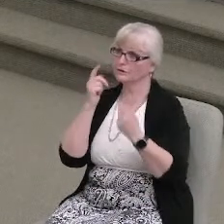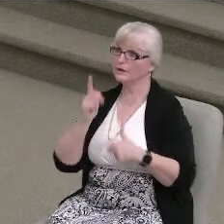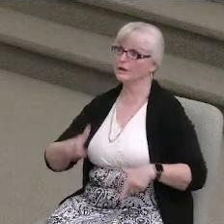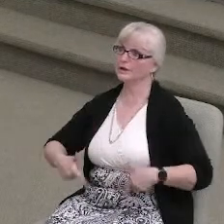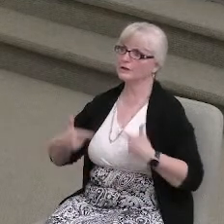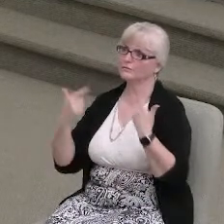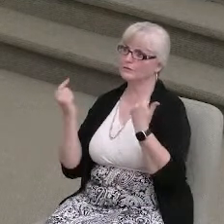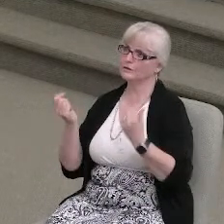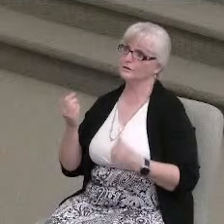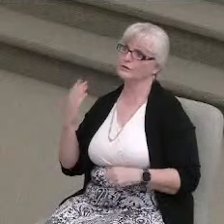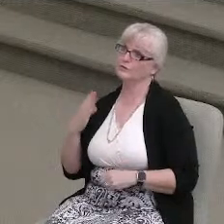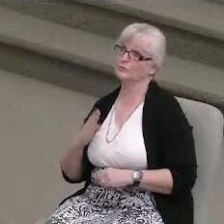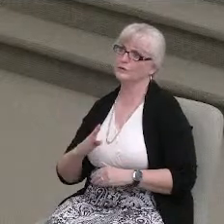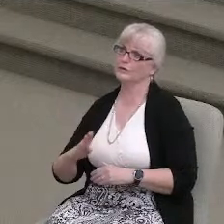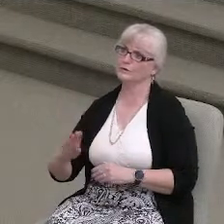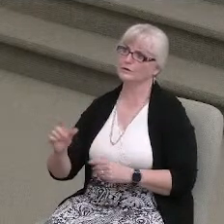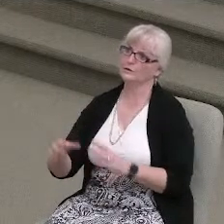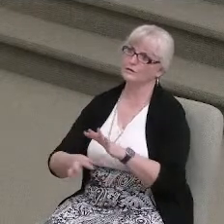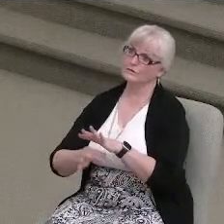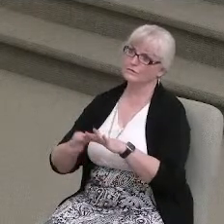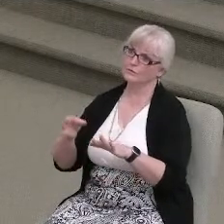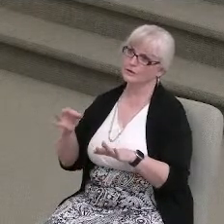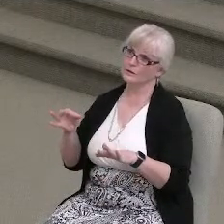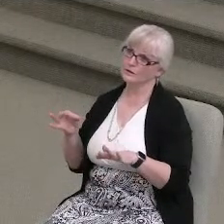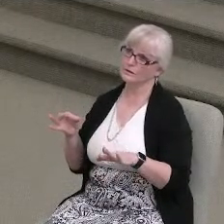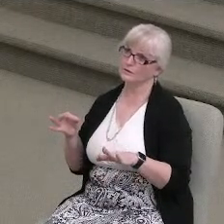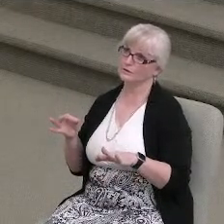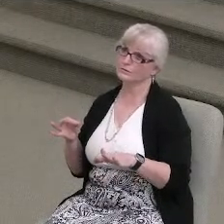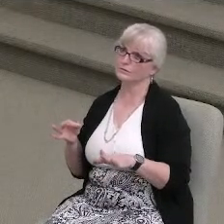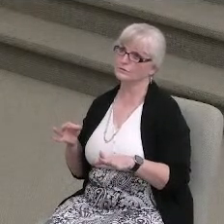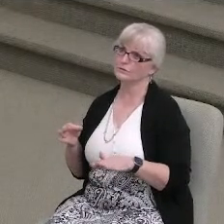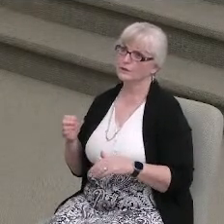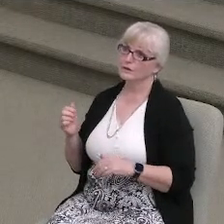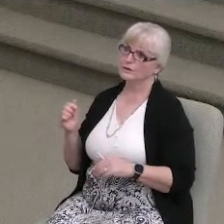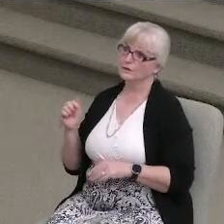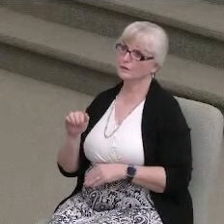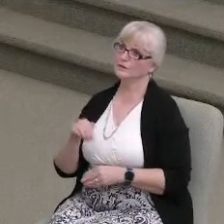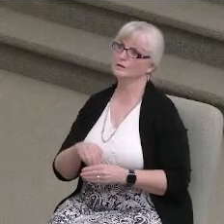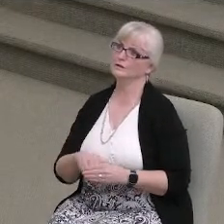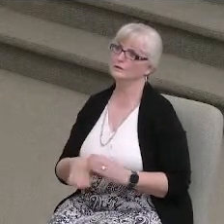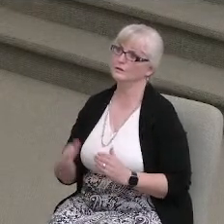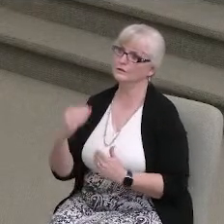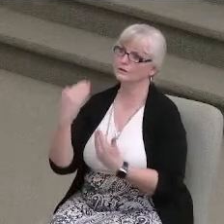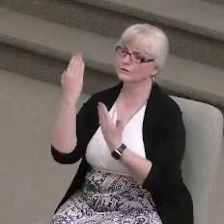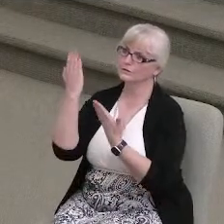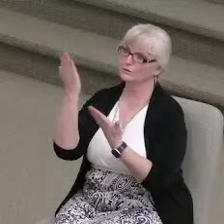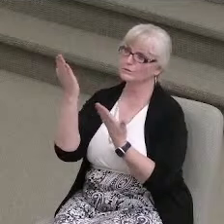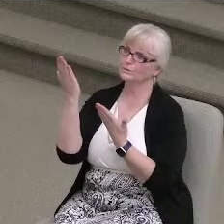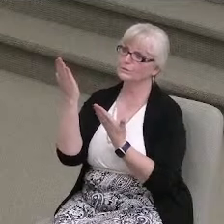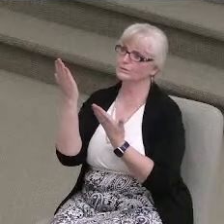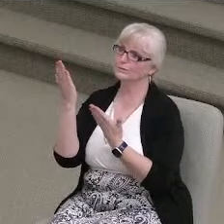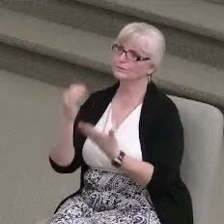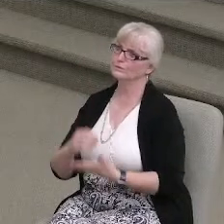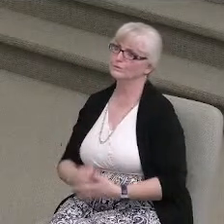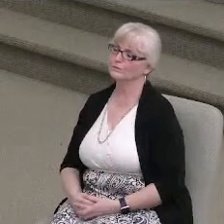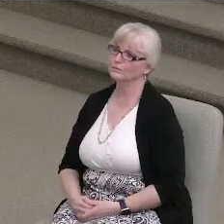chaos, life is being found in you.